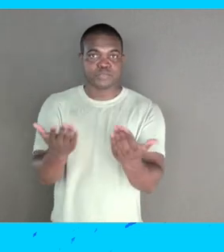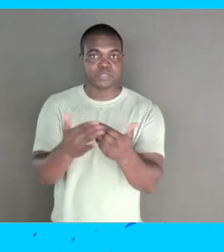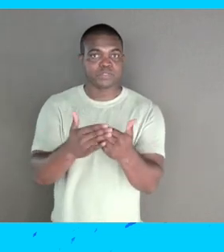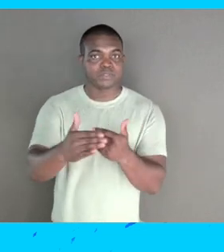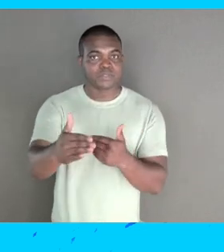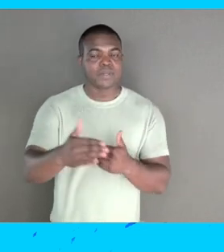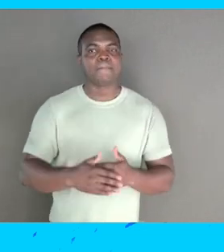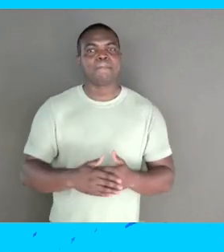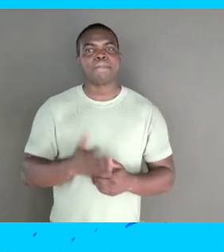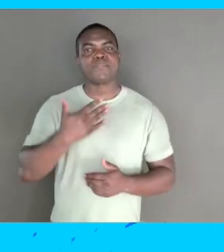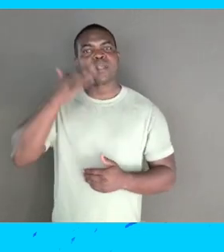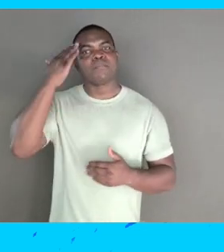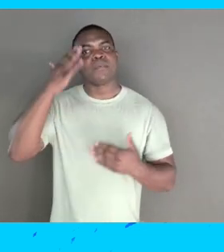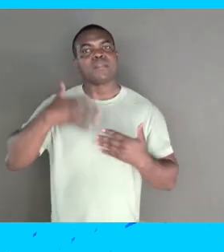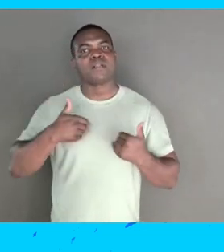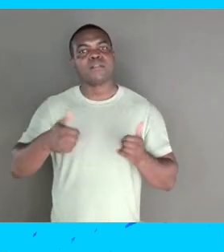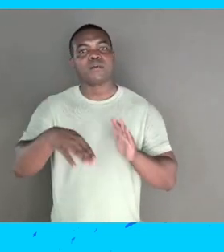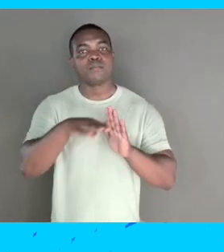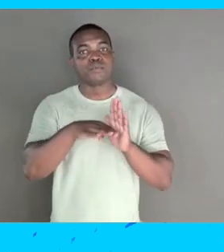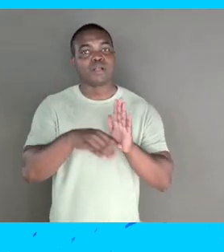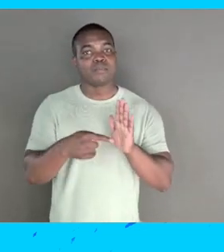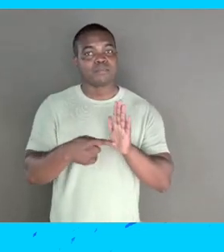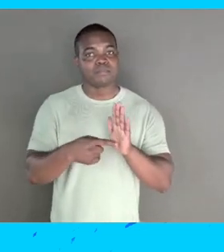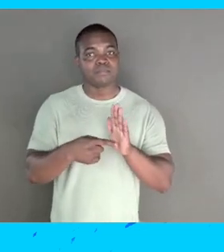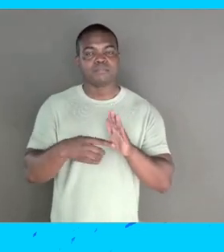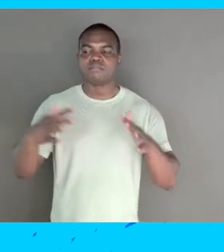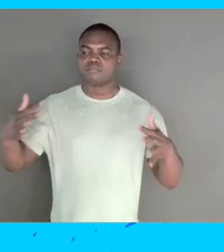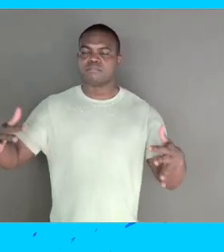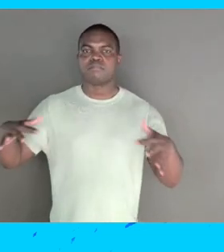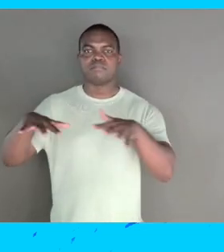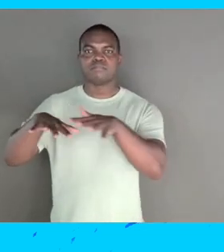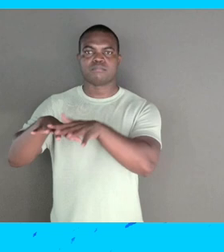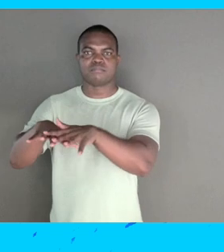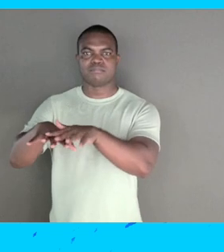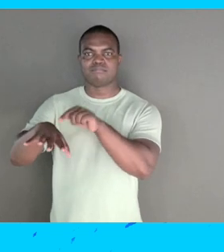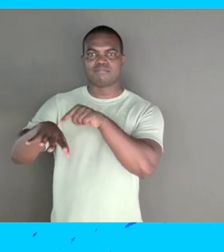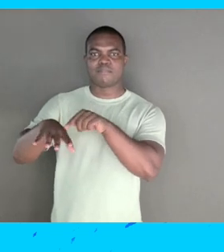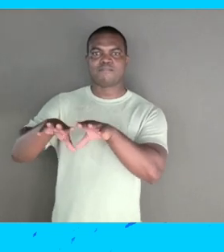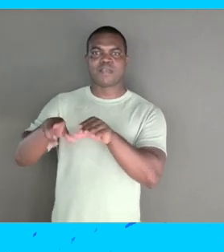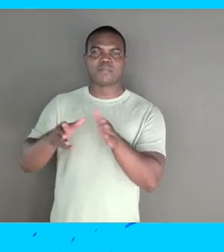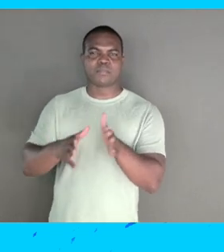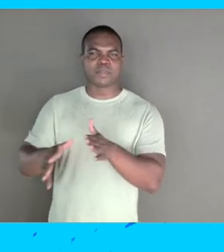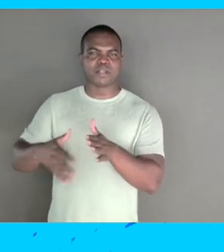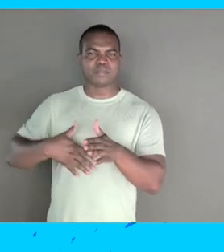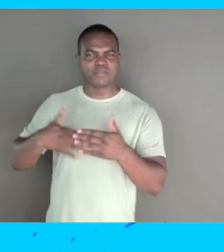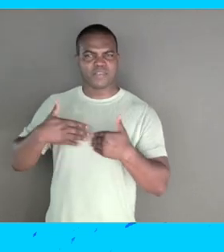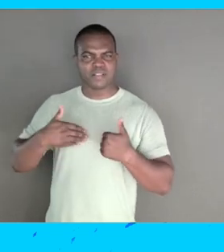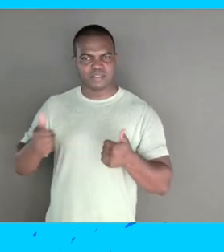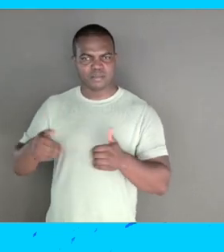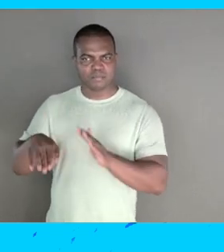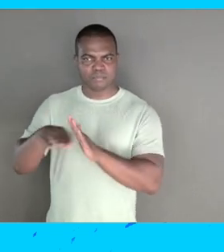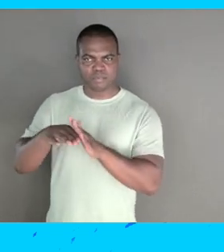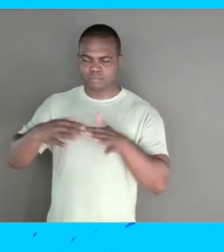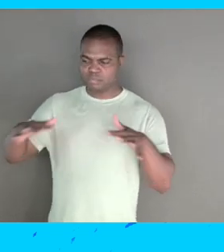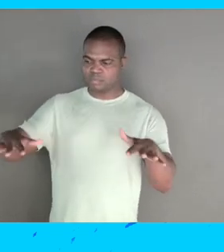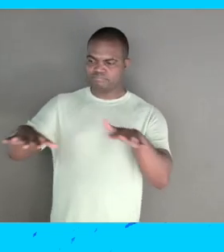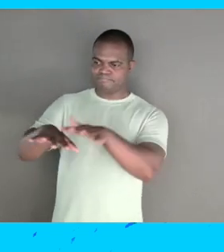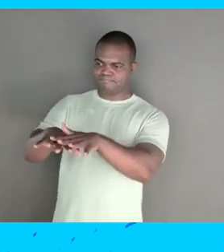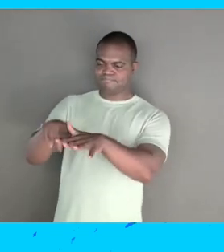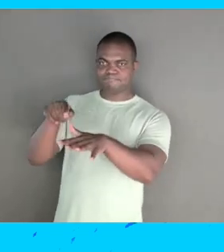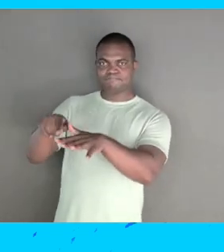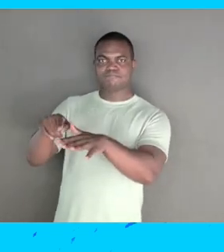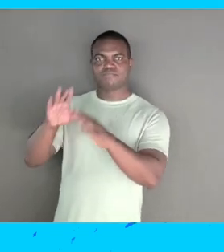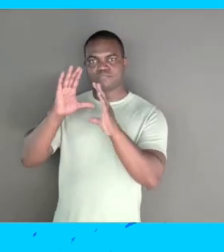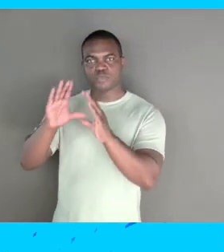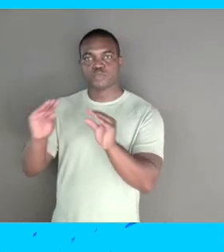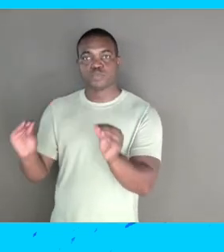programs with family planning and reproductive health programs focused on youth. Because people come to